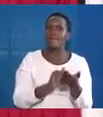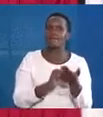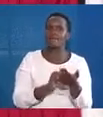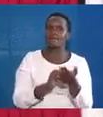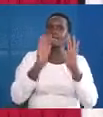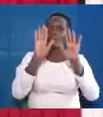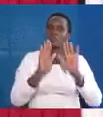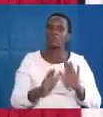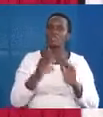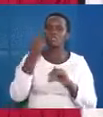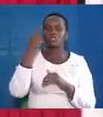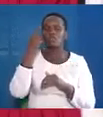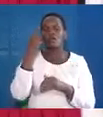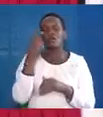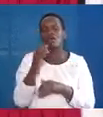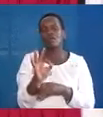umuhimu